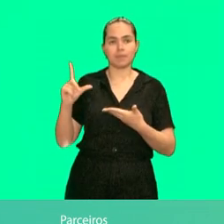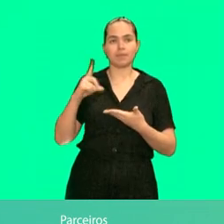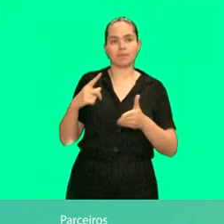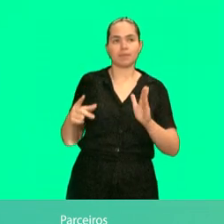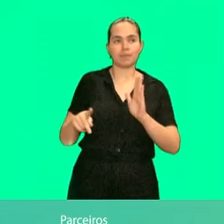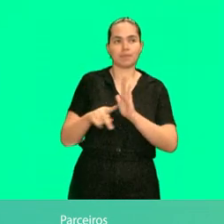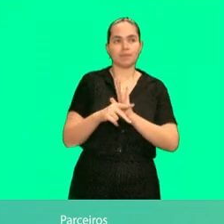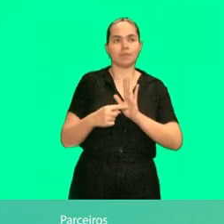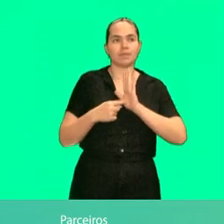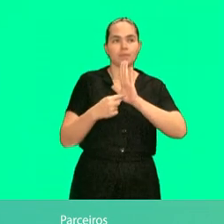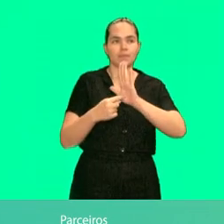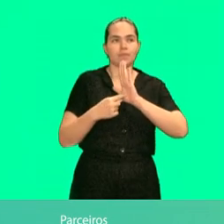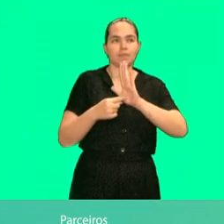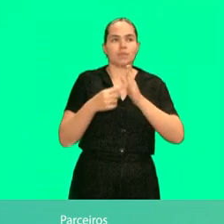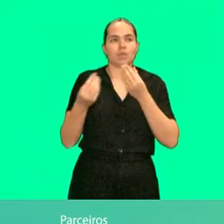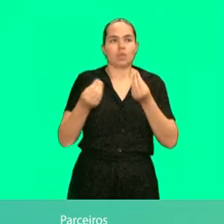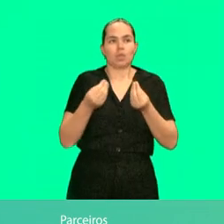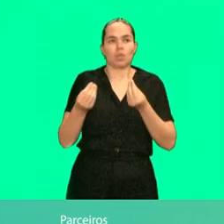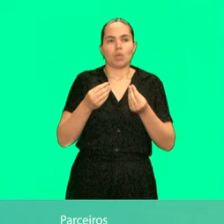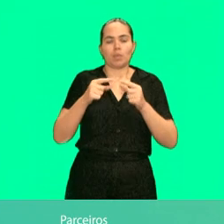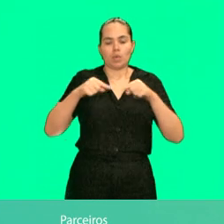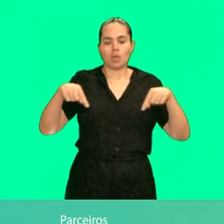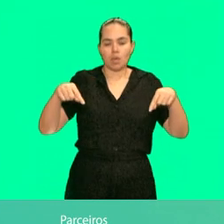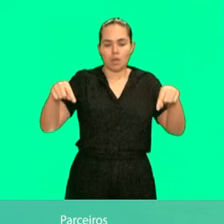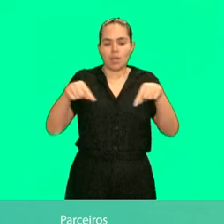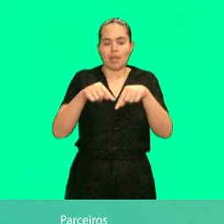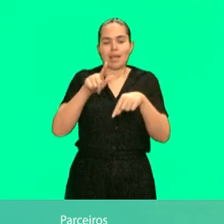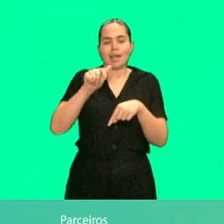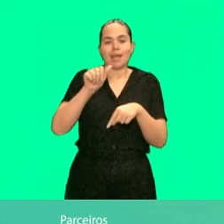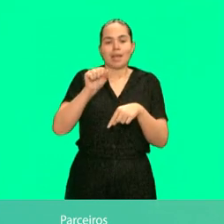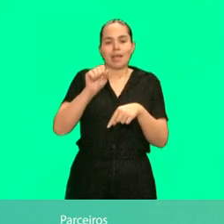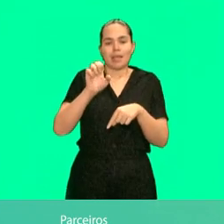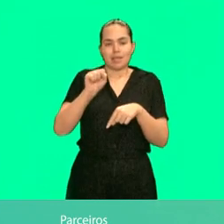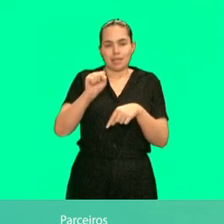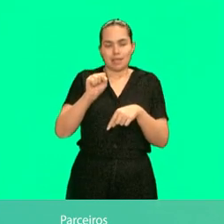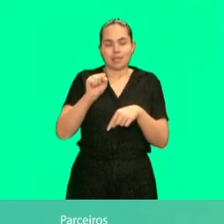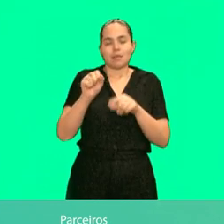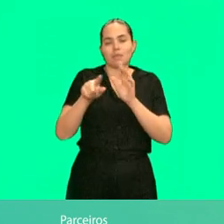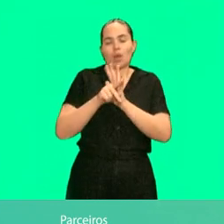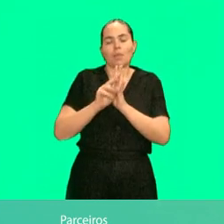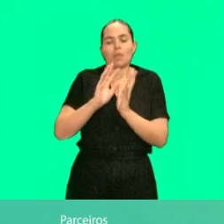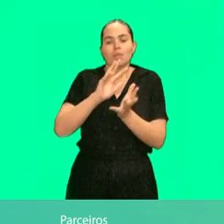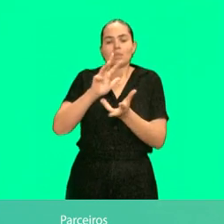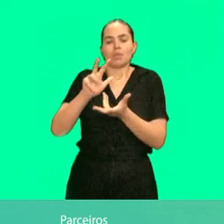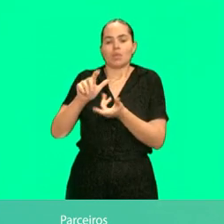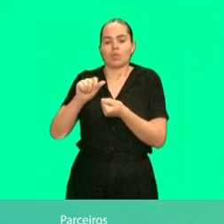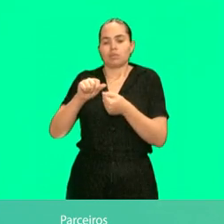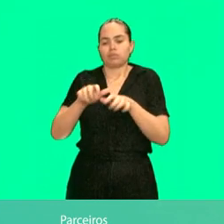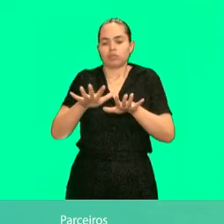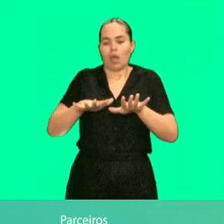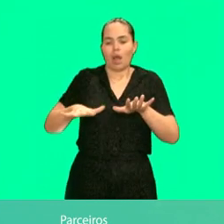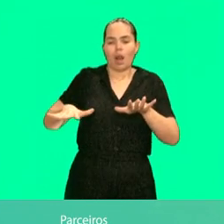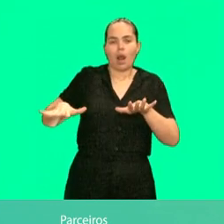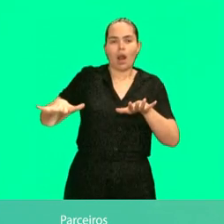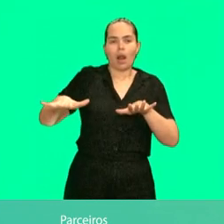And here, gasification plants around the world,